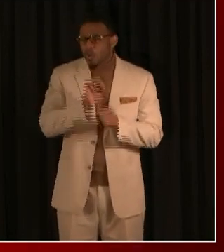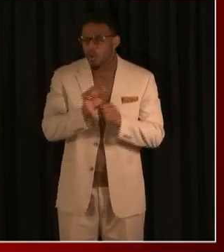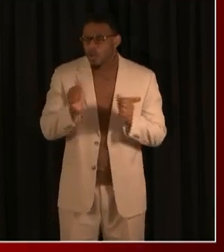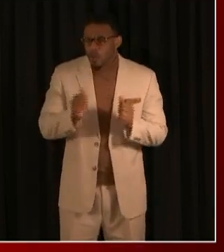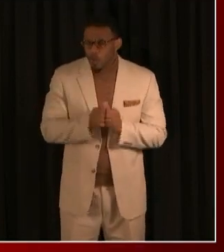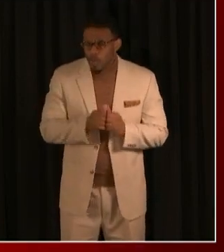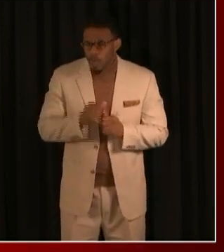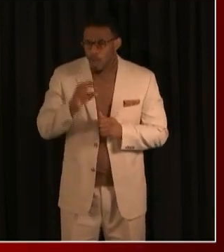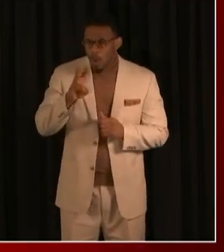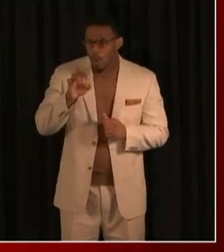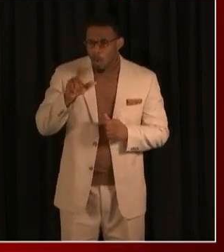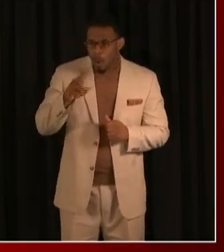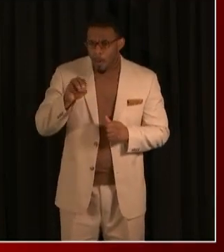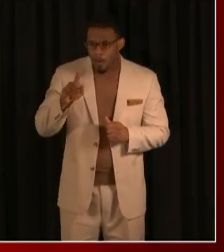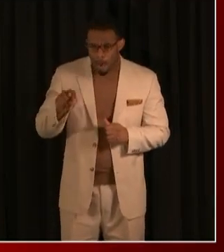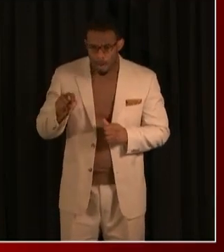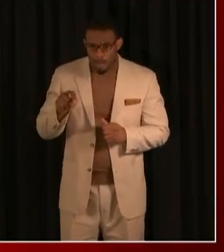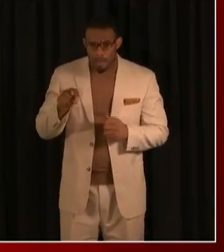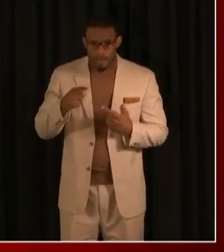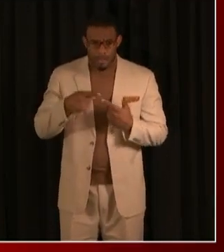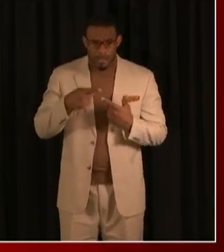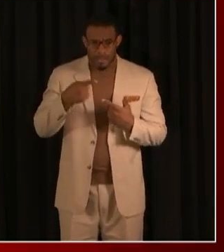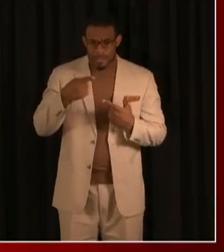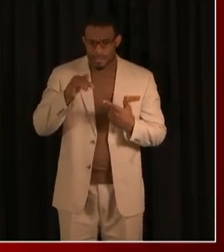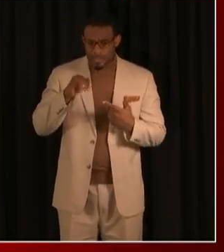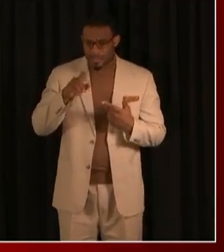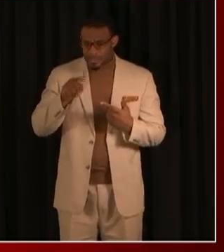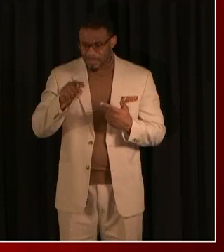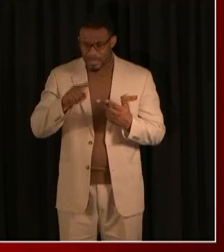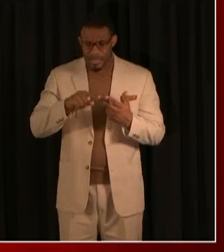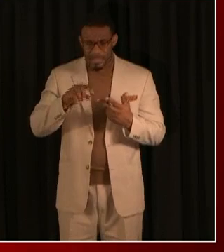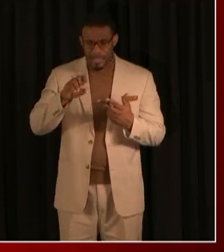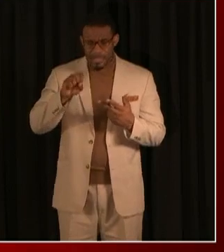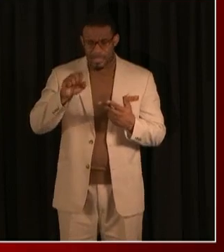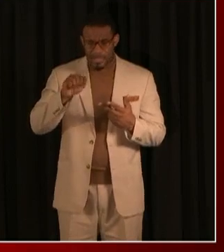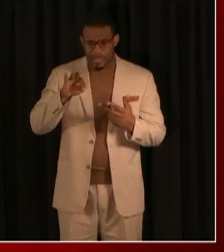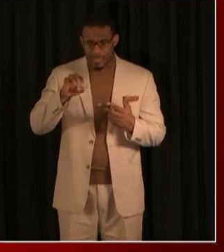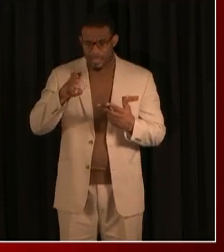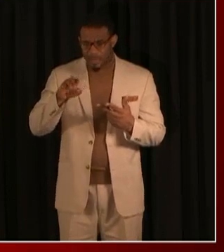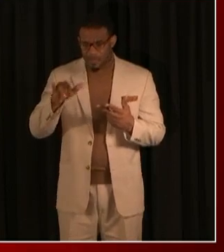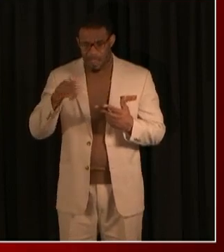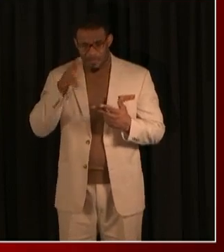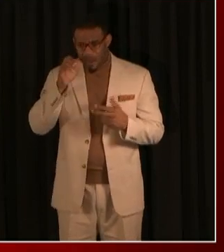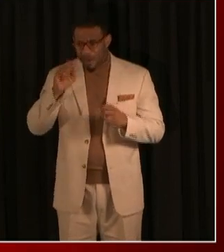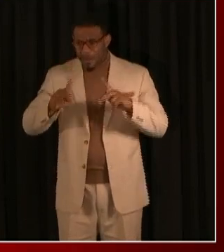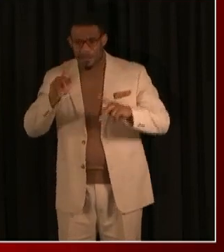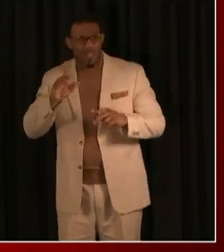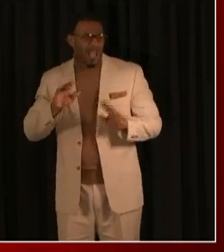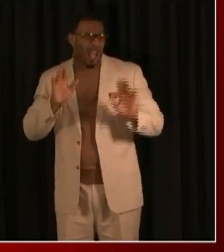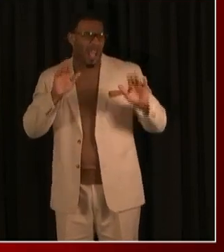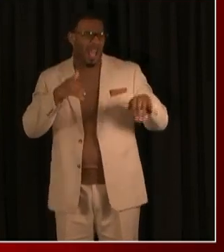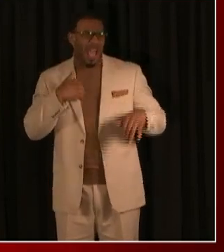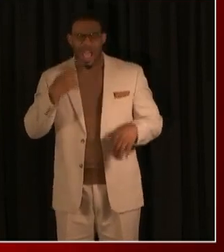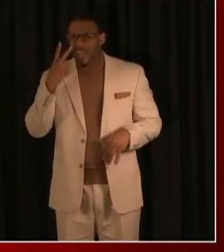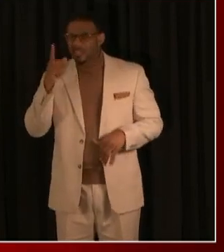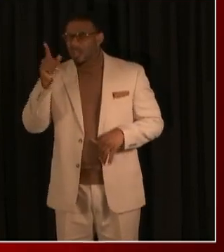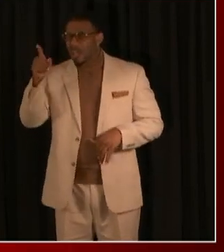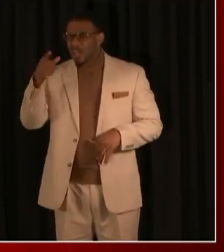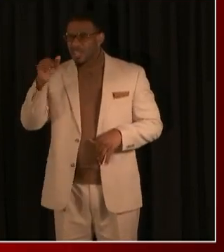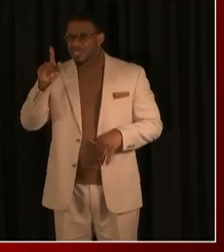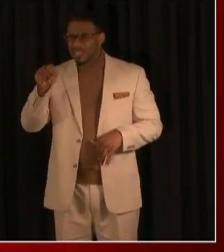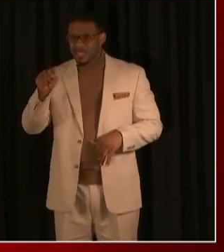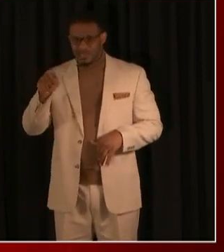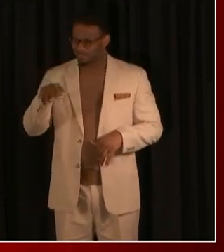you working with Walmart, Giant, Safeway? Because I'm hearing all sorts of people saying, "Oh well, I saw it